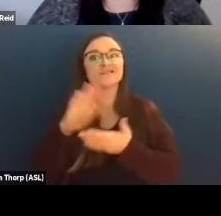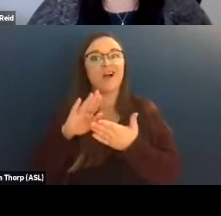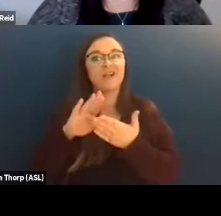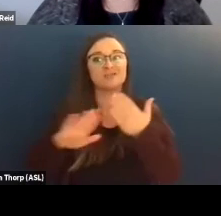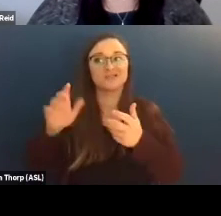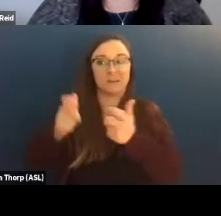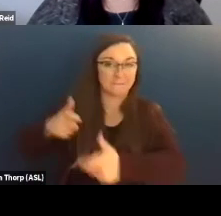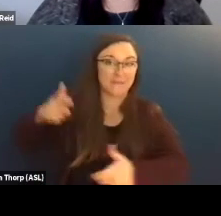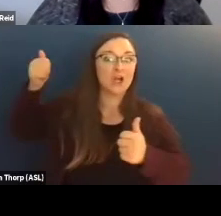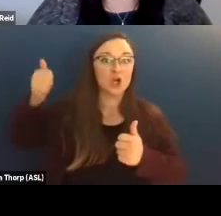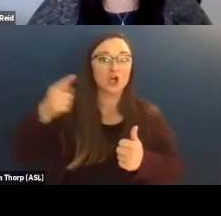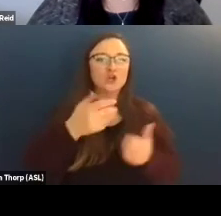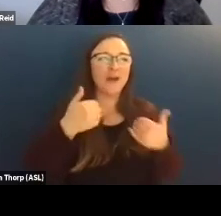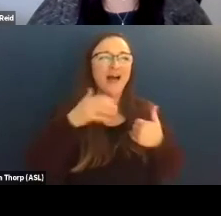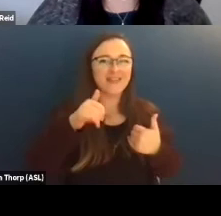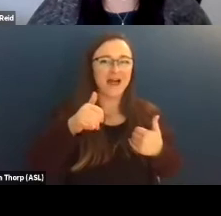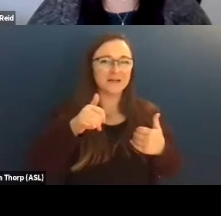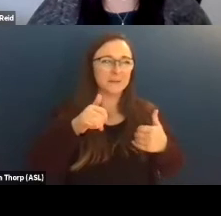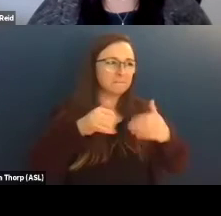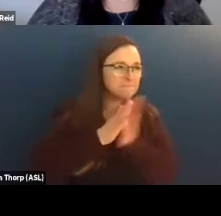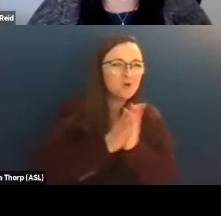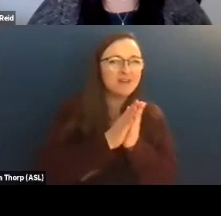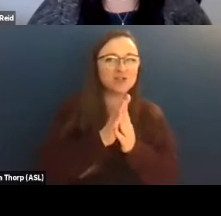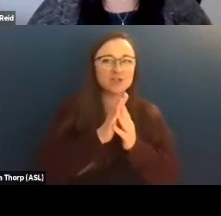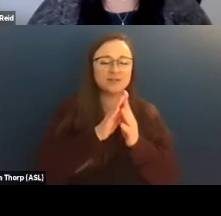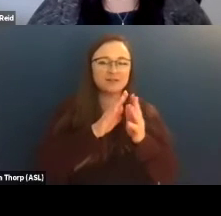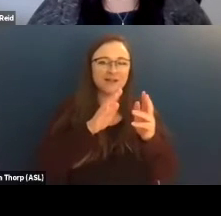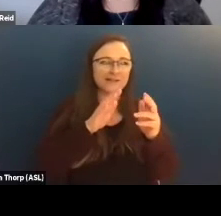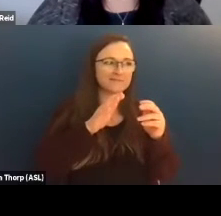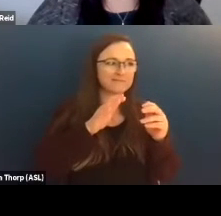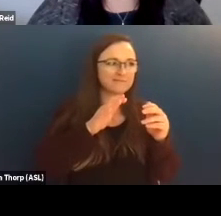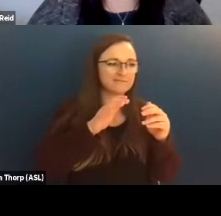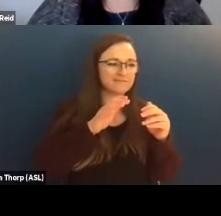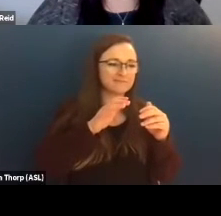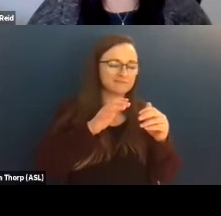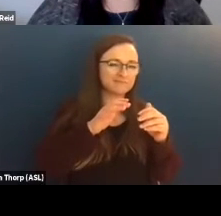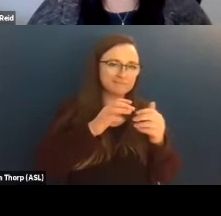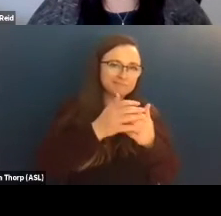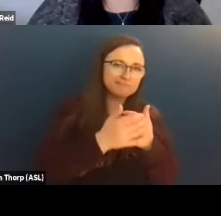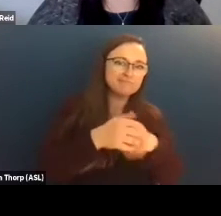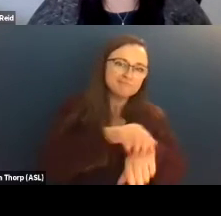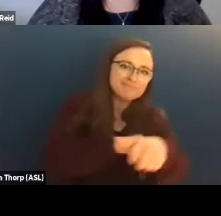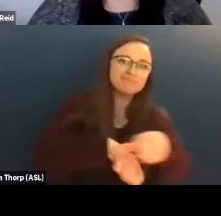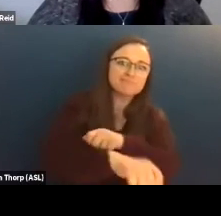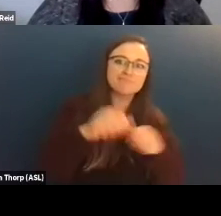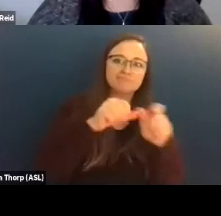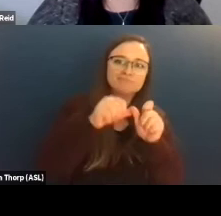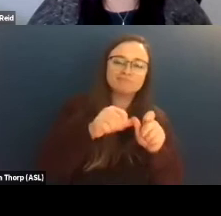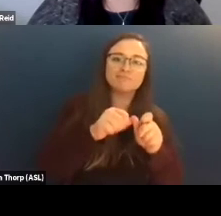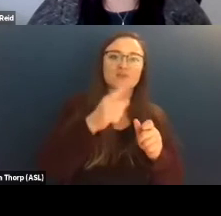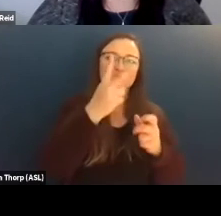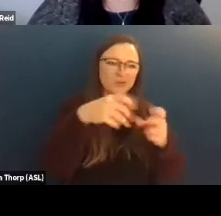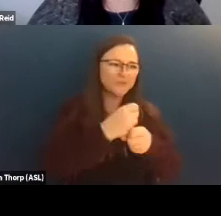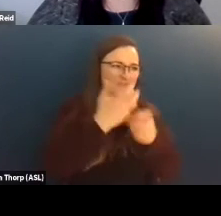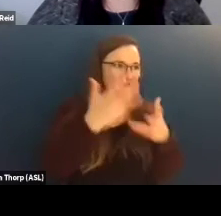given that push to get ahead, and you've had 2 years of that. Now it's time to spread your wings